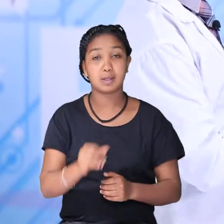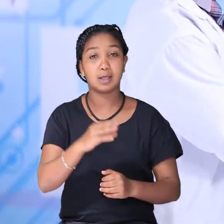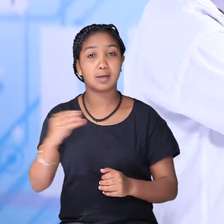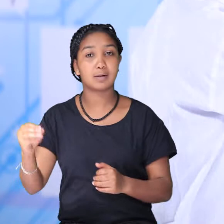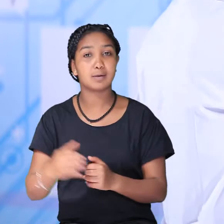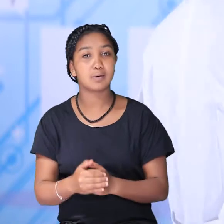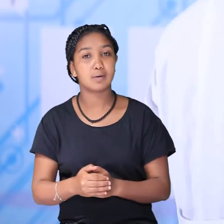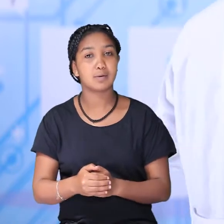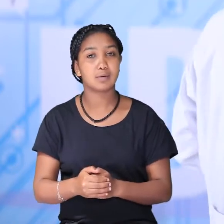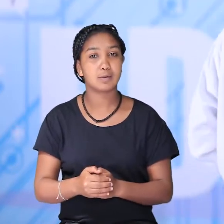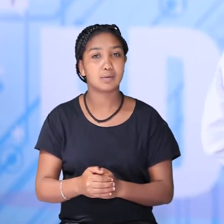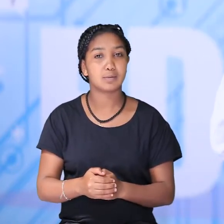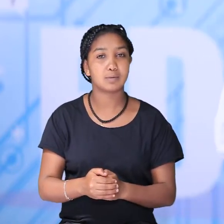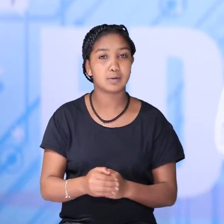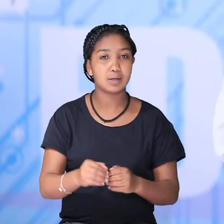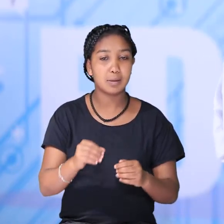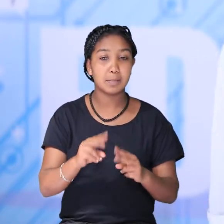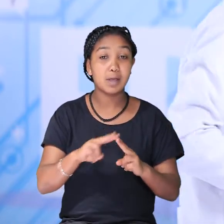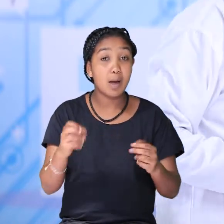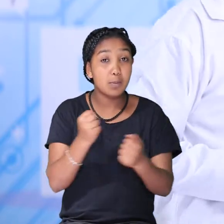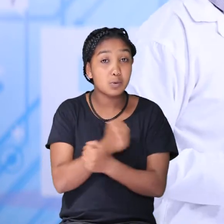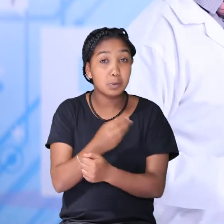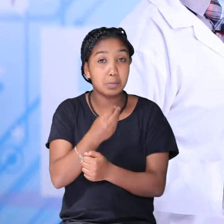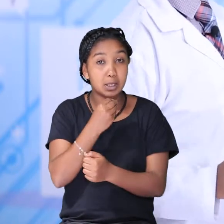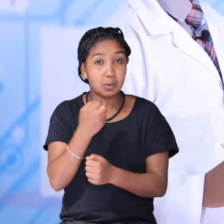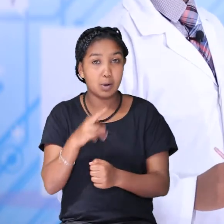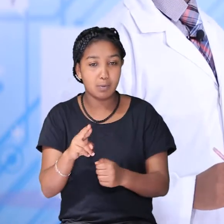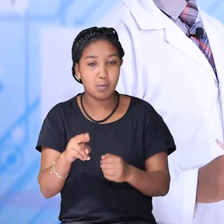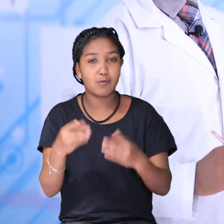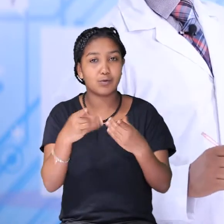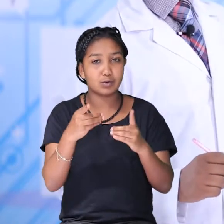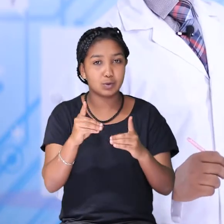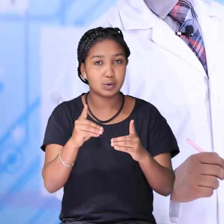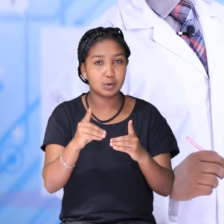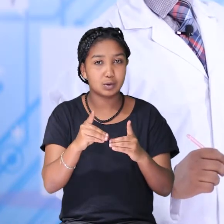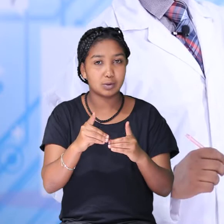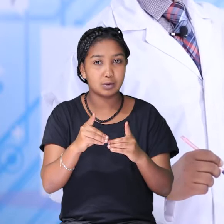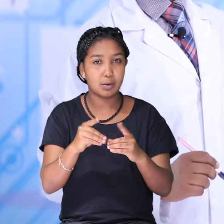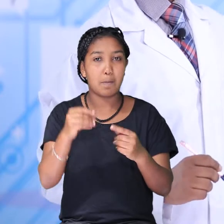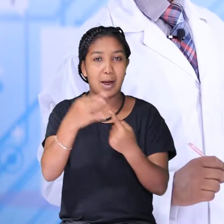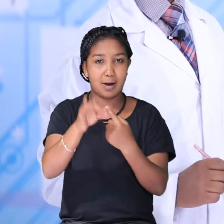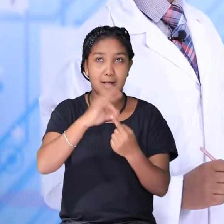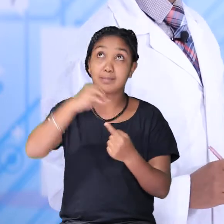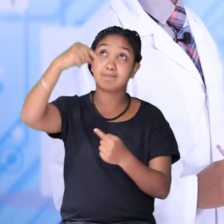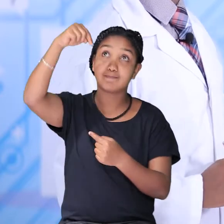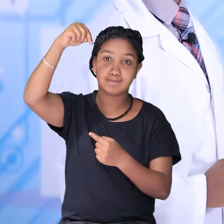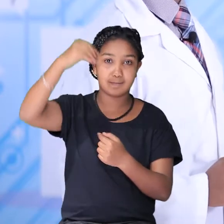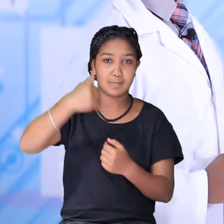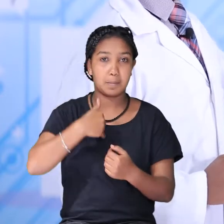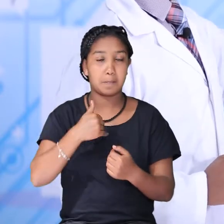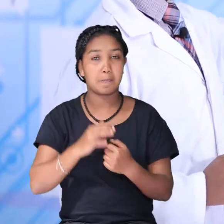and Kohler put desirable food or desirable fruits, which in this case is banana for